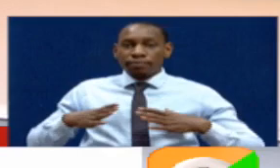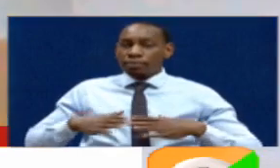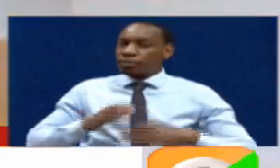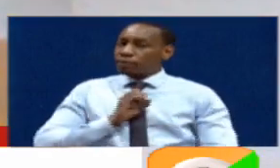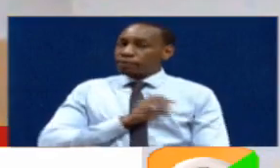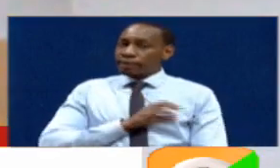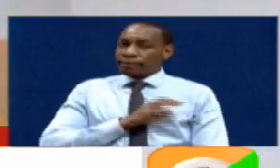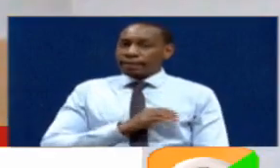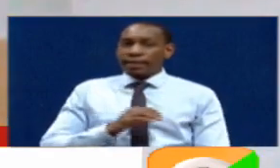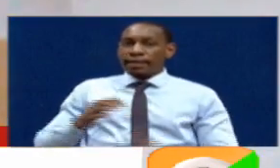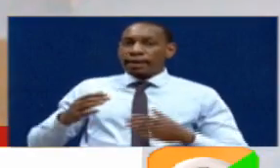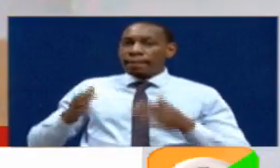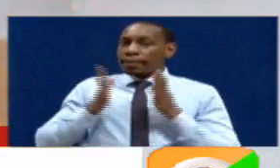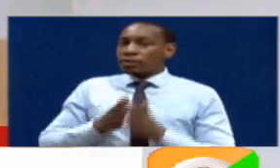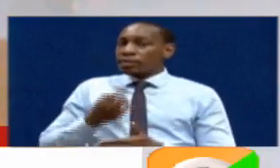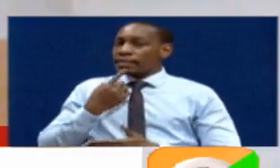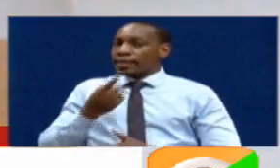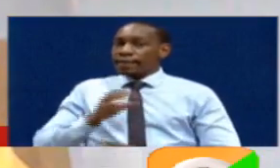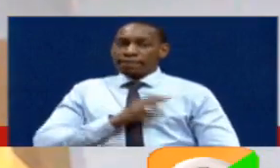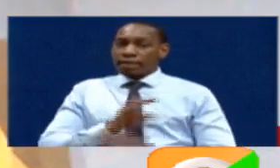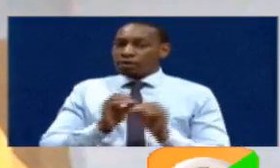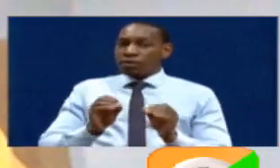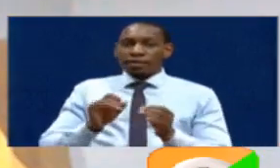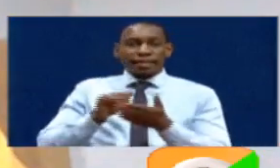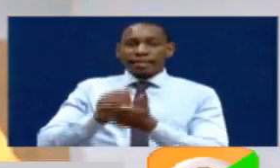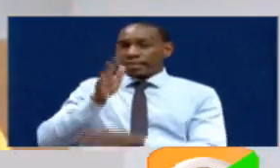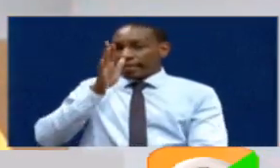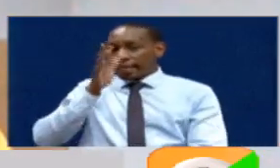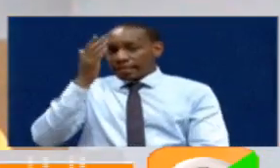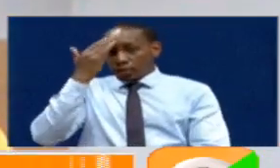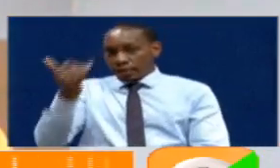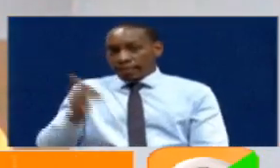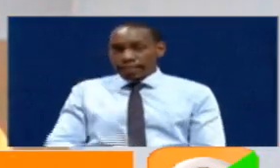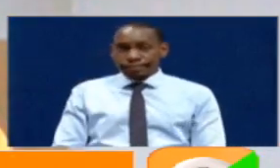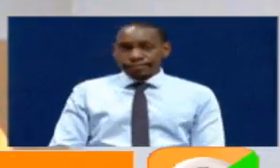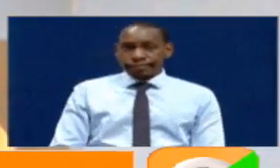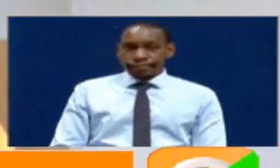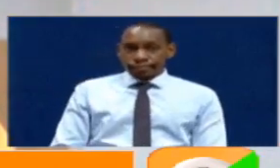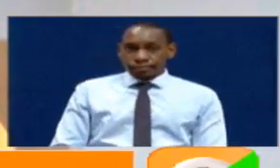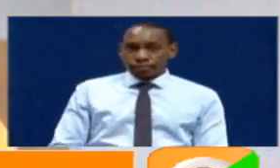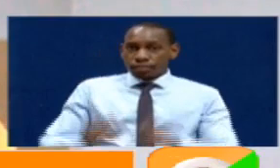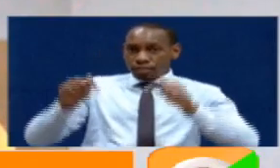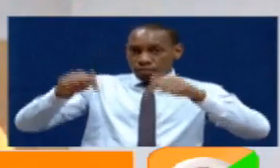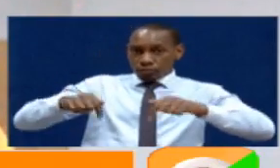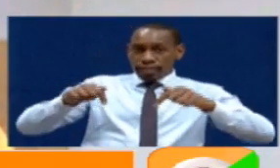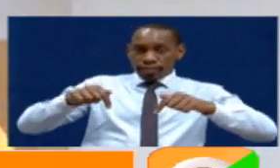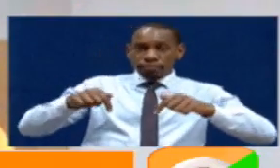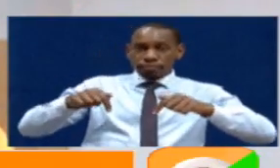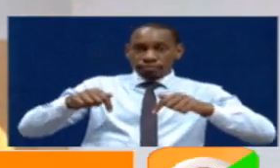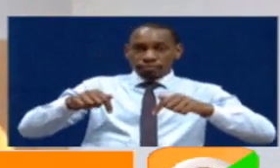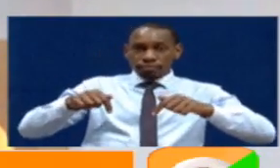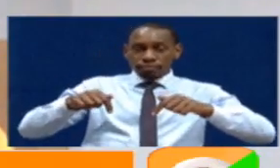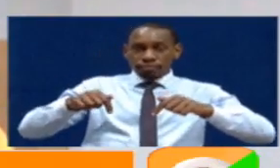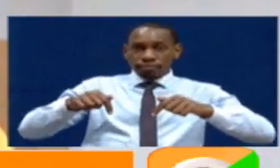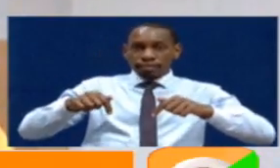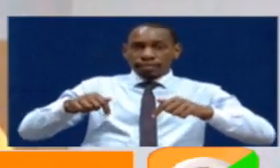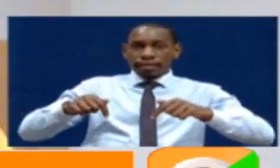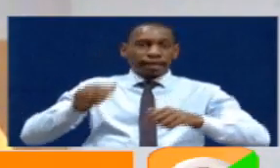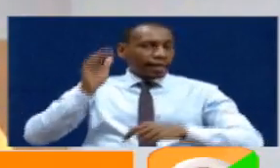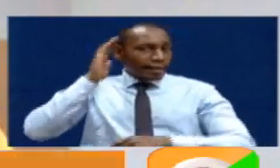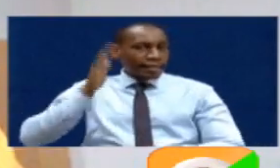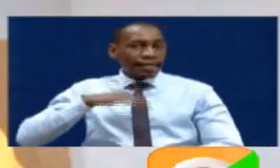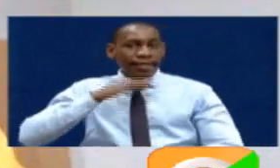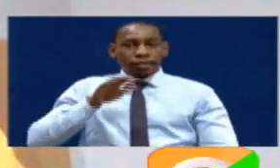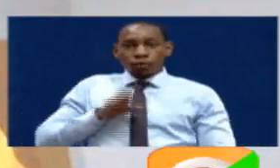Anyone who tells you that they're not scared, they'll be absolutely lying, because today, Jeff, we've just had a death of a lady